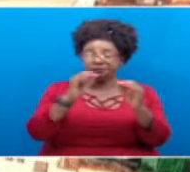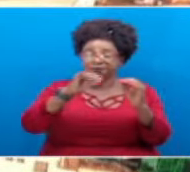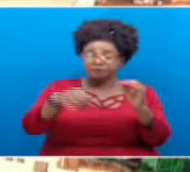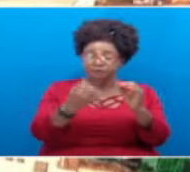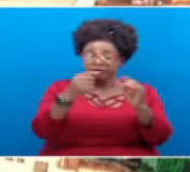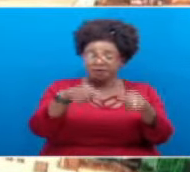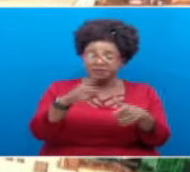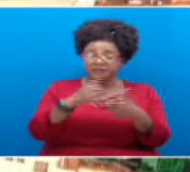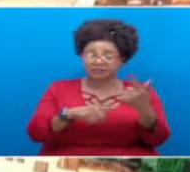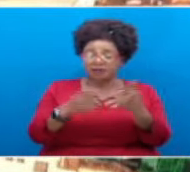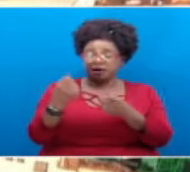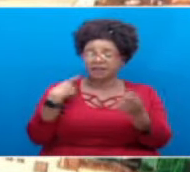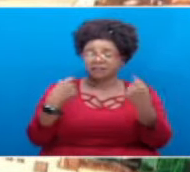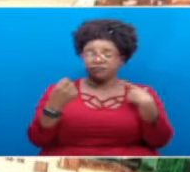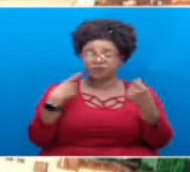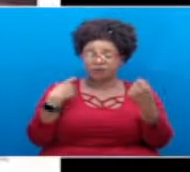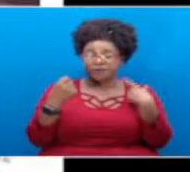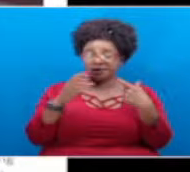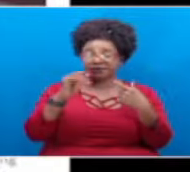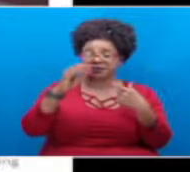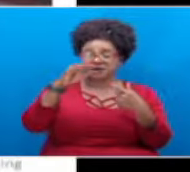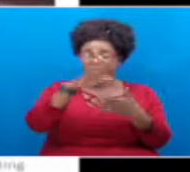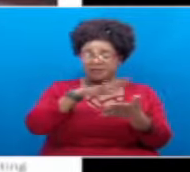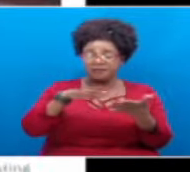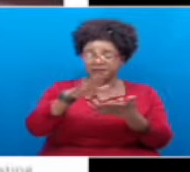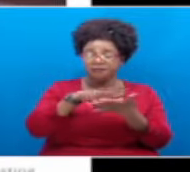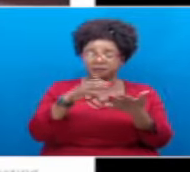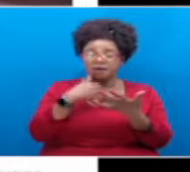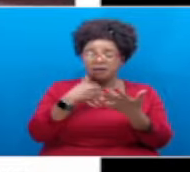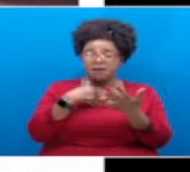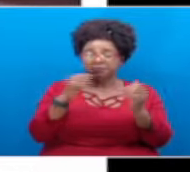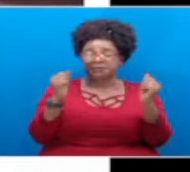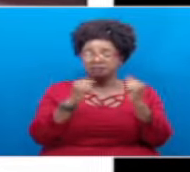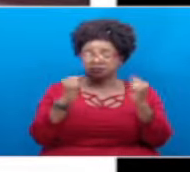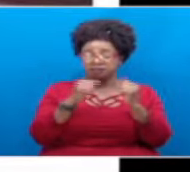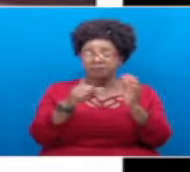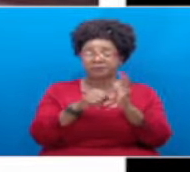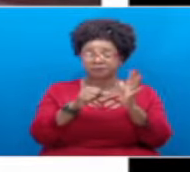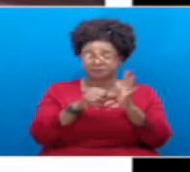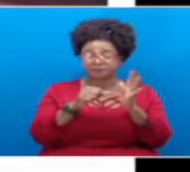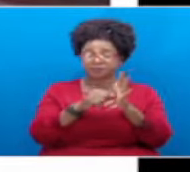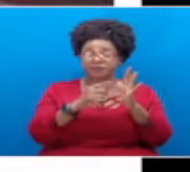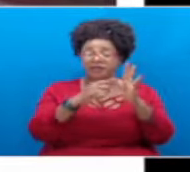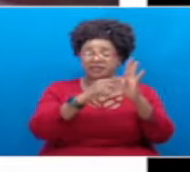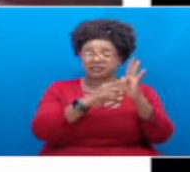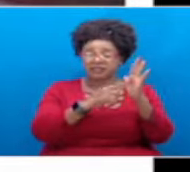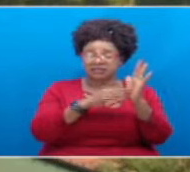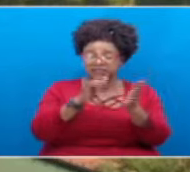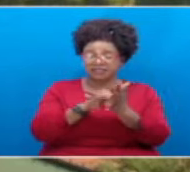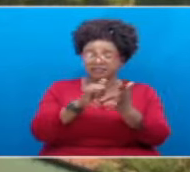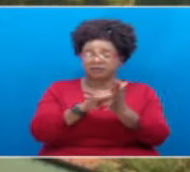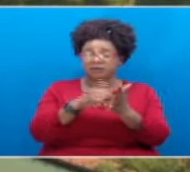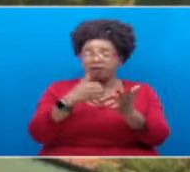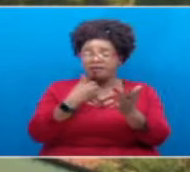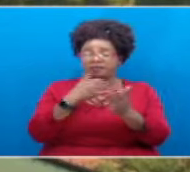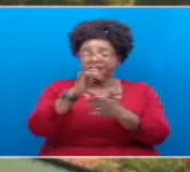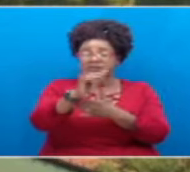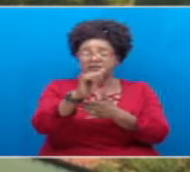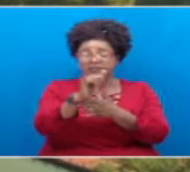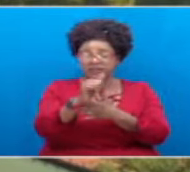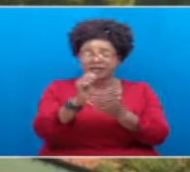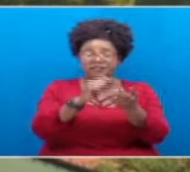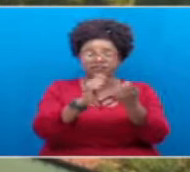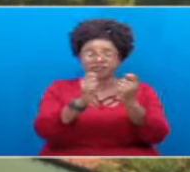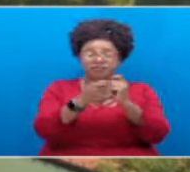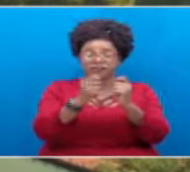Kericho, a highland area, was hit by a malaria outbreak, an indicator that rising temperatures in the highlands are changing